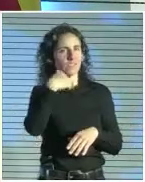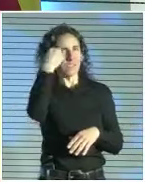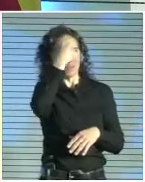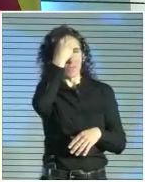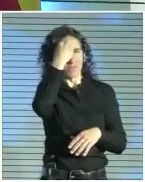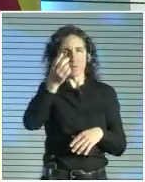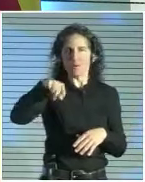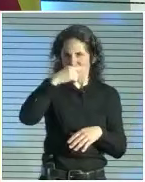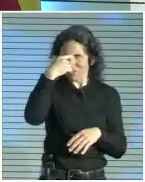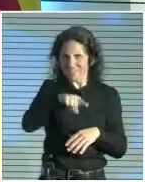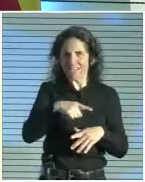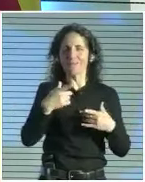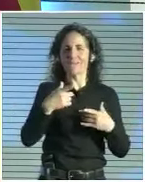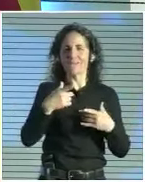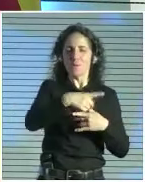this something you